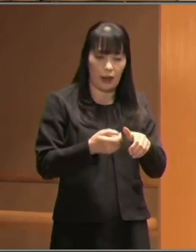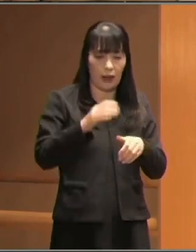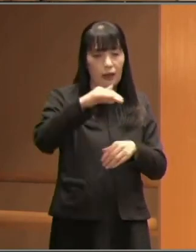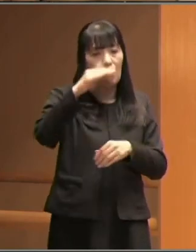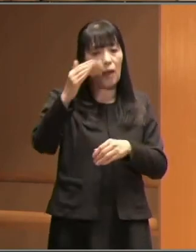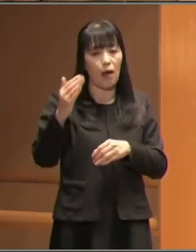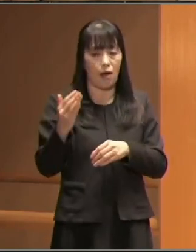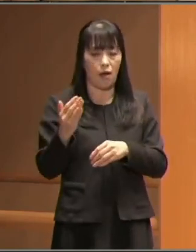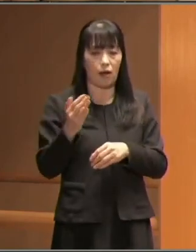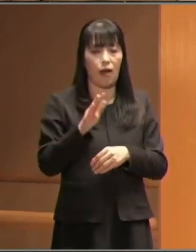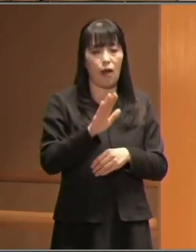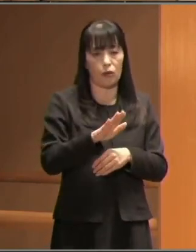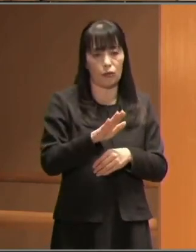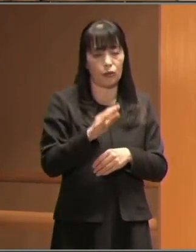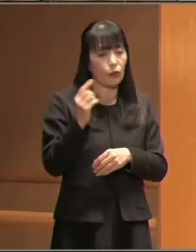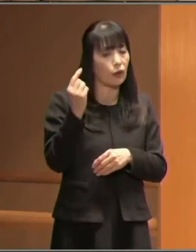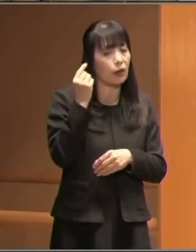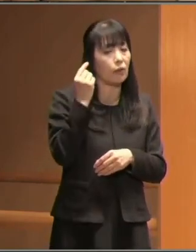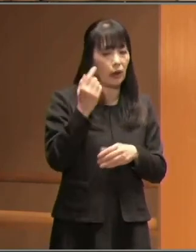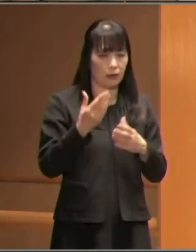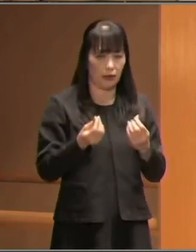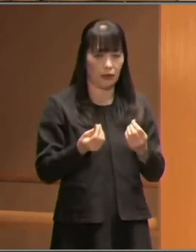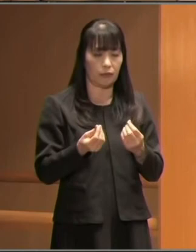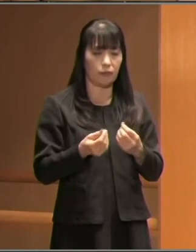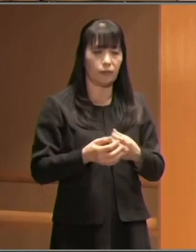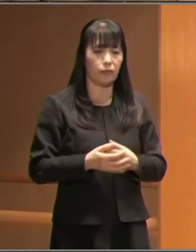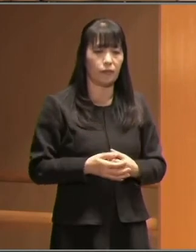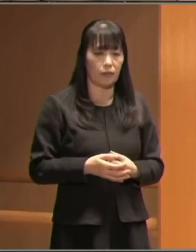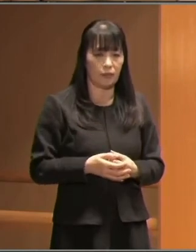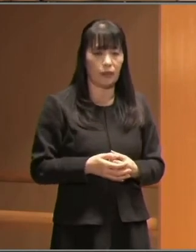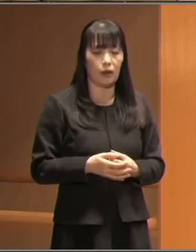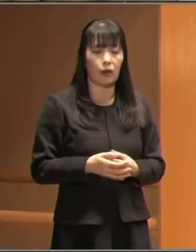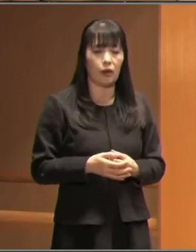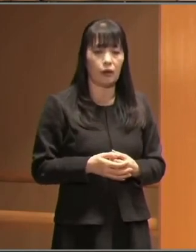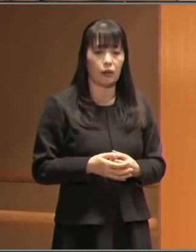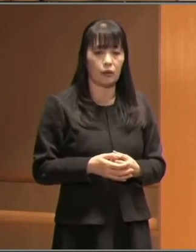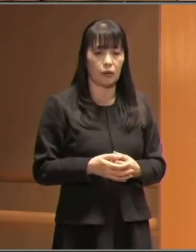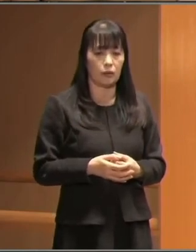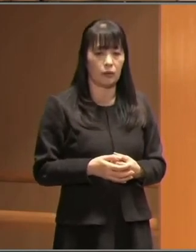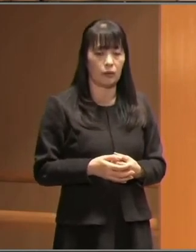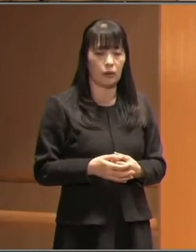or in the mountains, there is a place that many paper bush is growing.